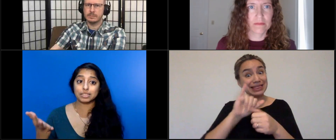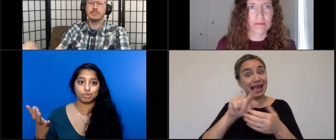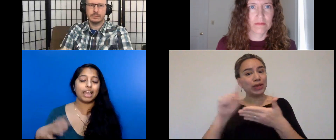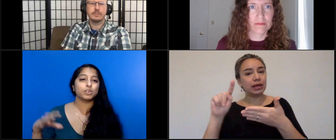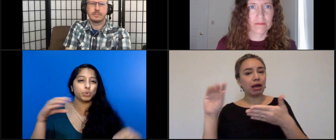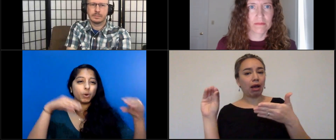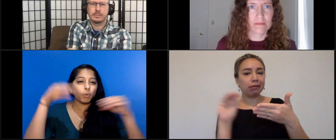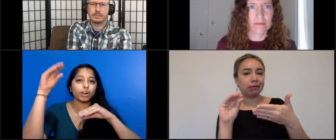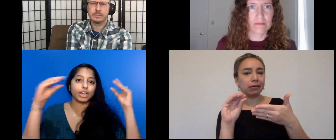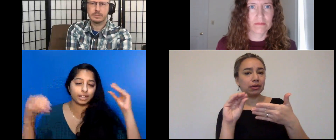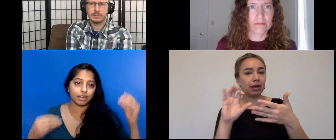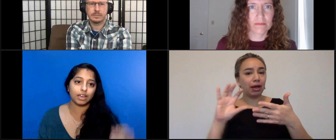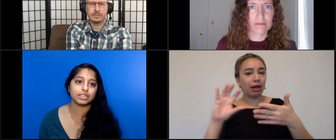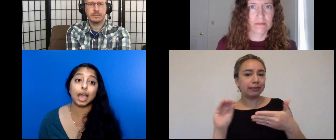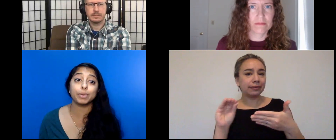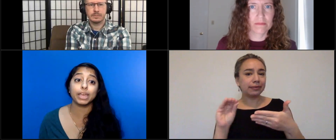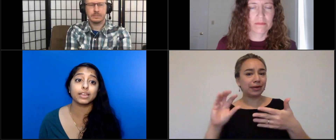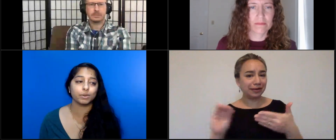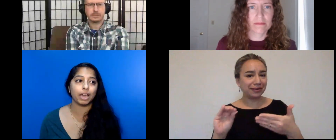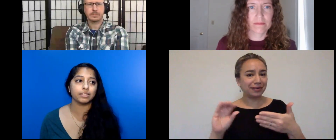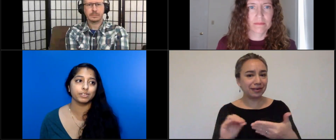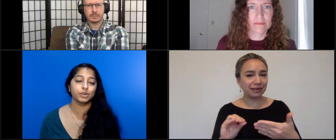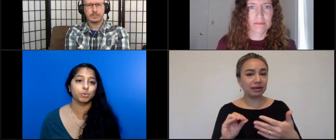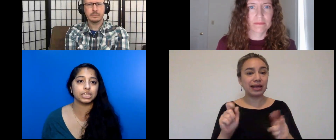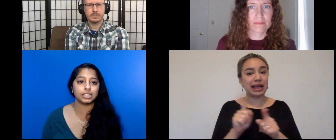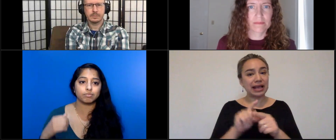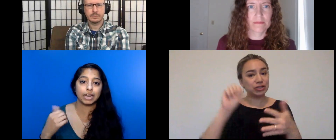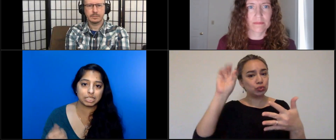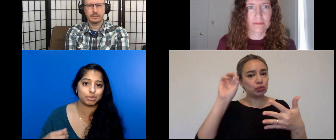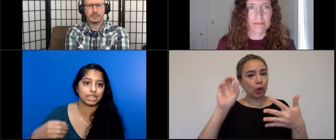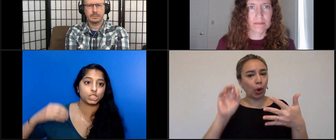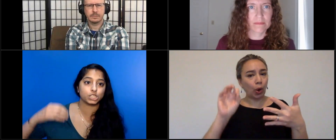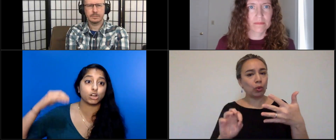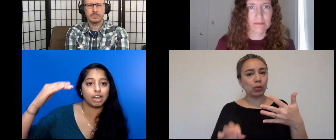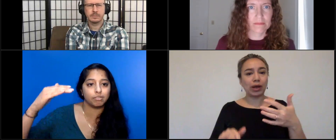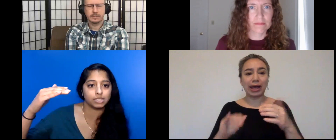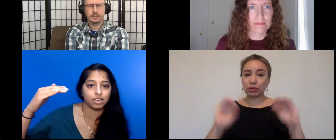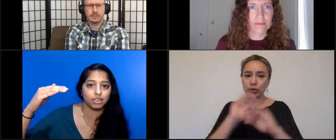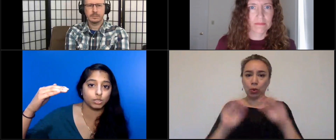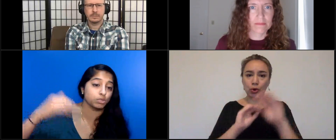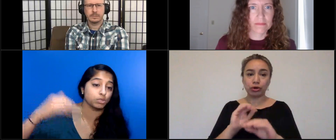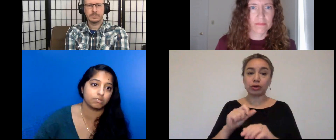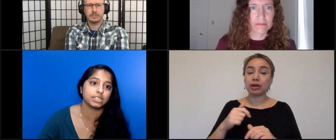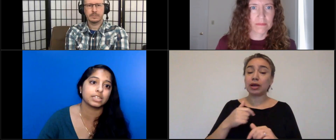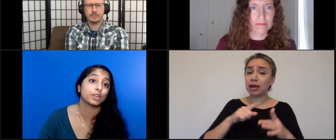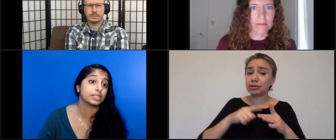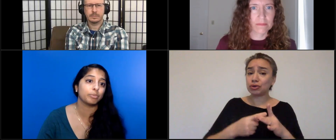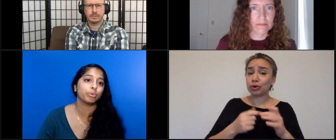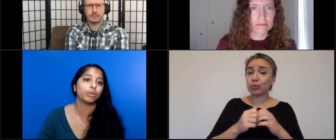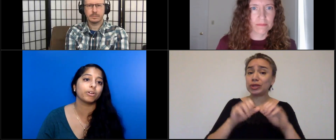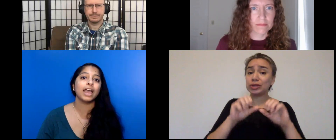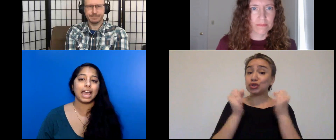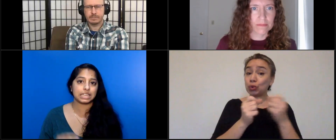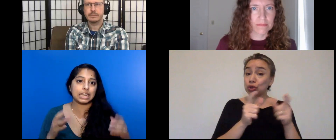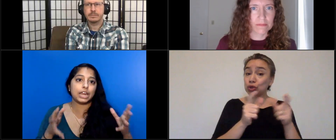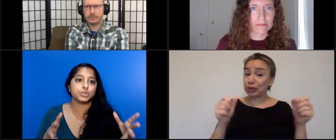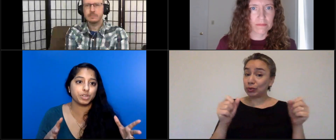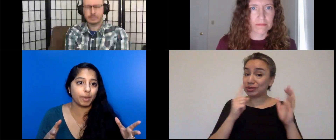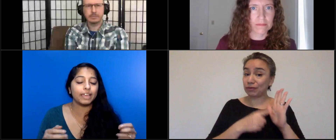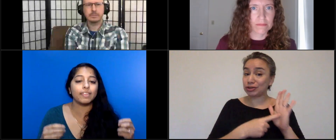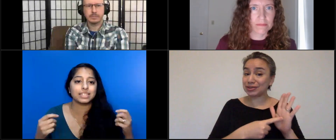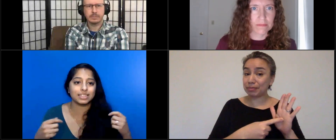is possible, and reordering topics. So one thing that Ryan talks about is like starting out with sociolinguistics, for example, as